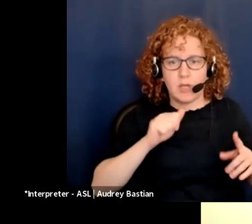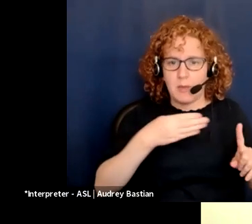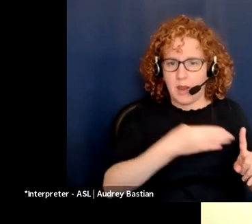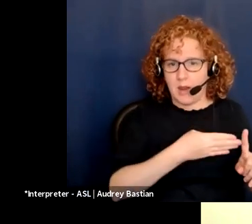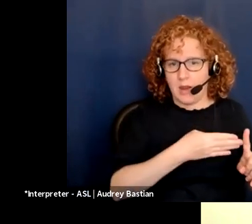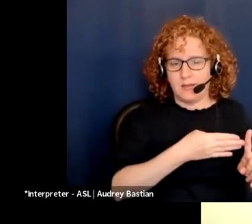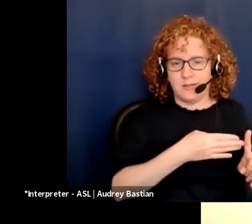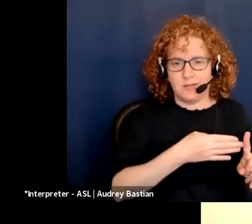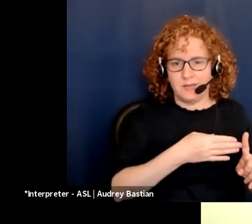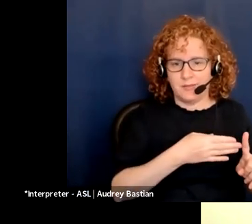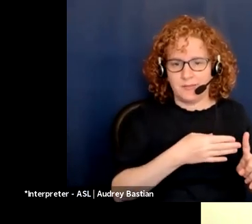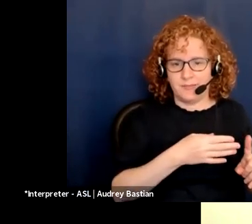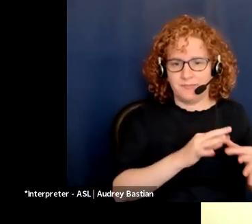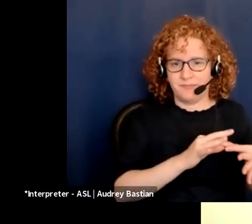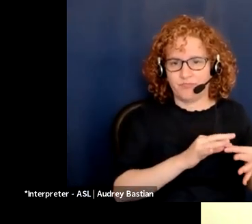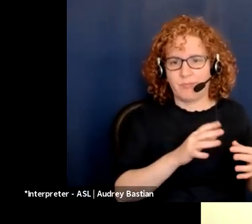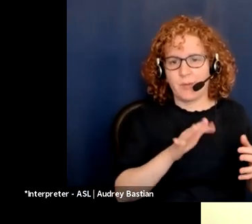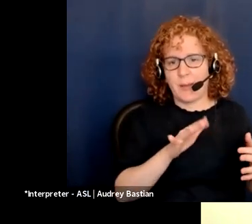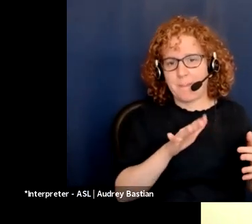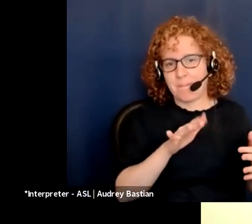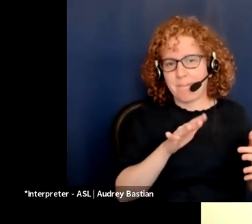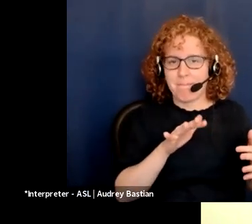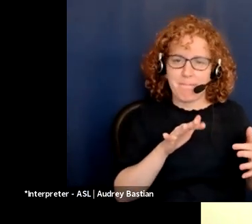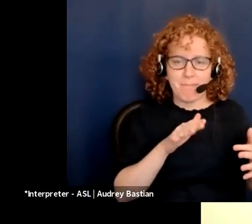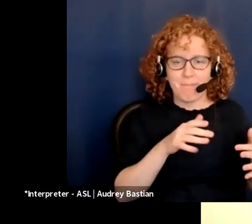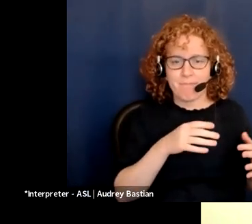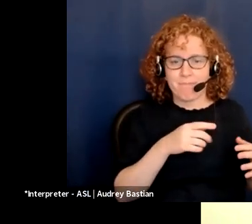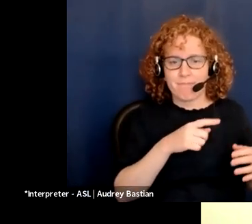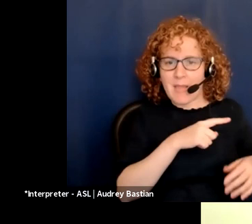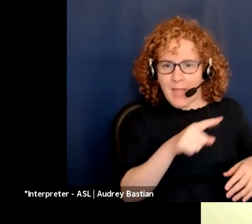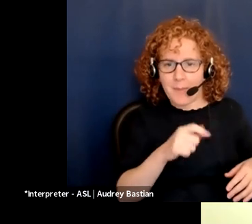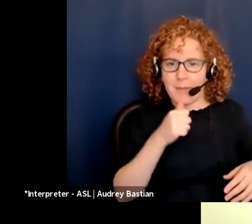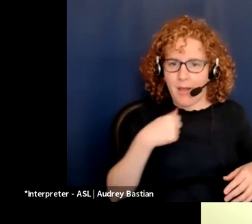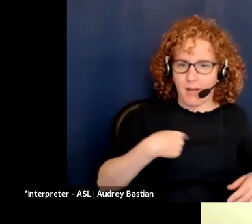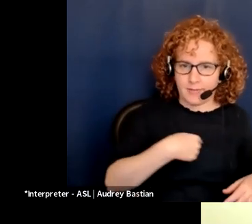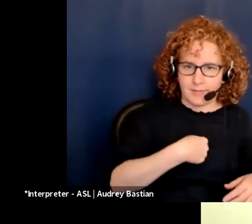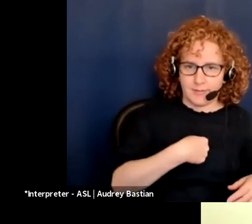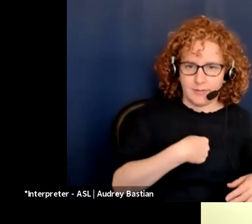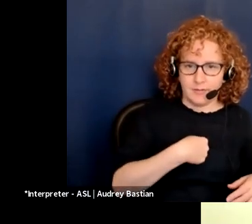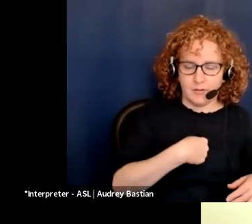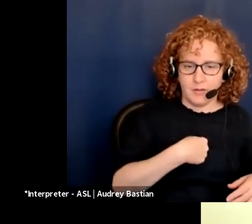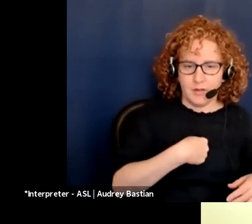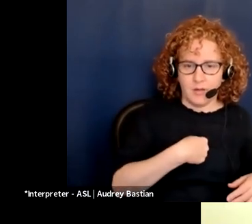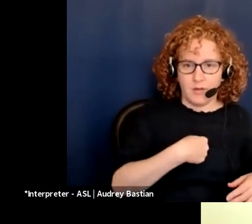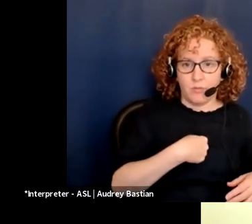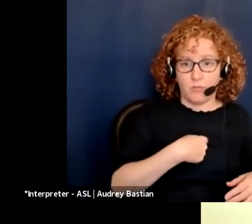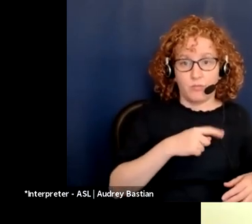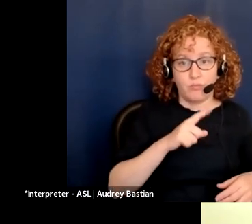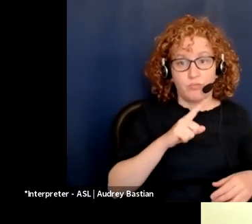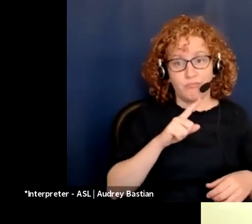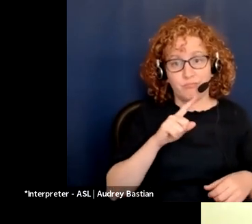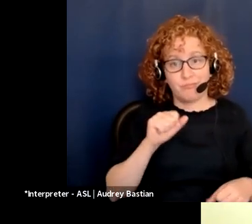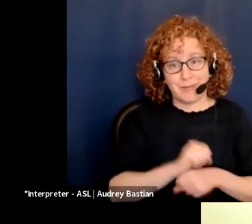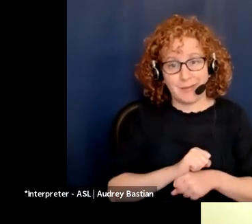at the other, like, oh, them, not us. And it's really